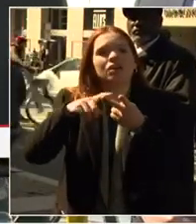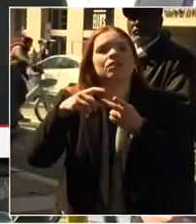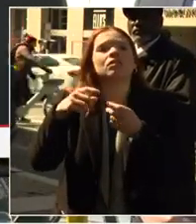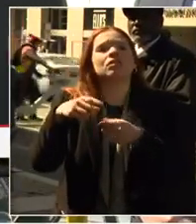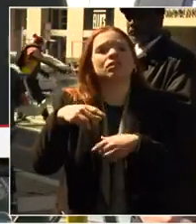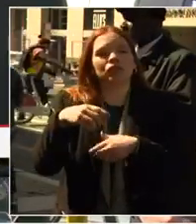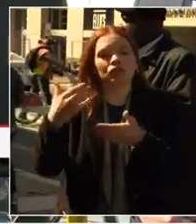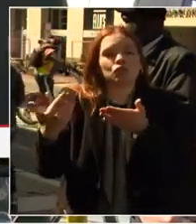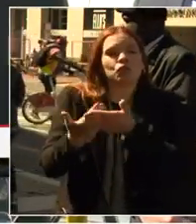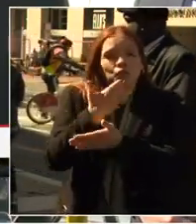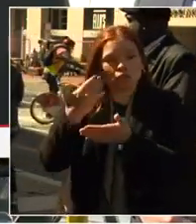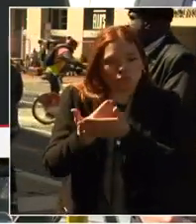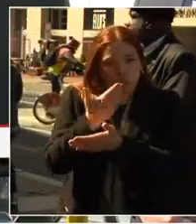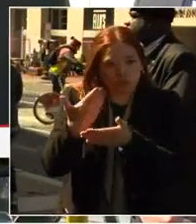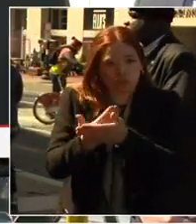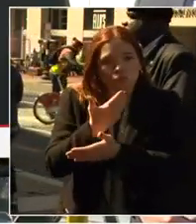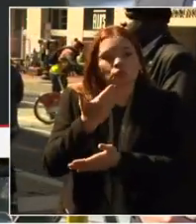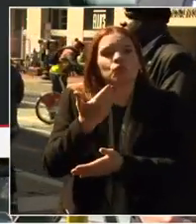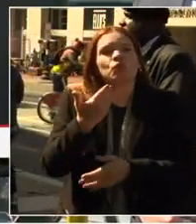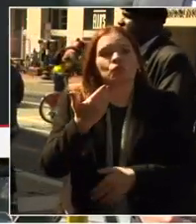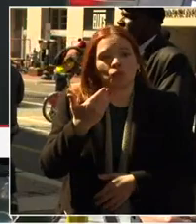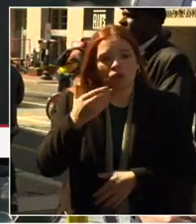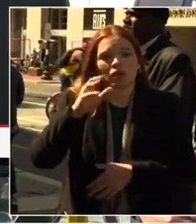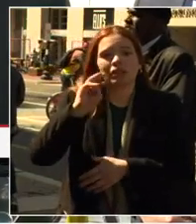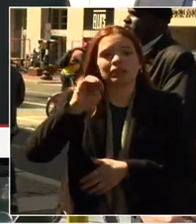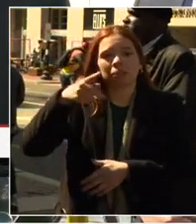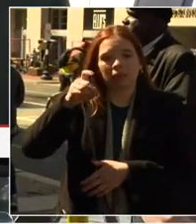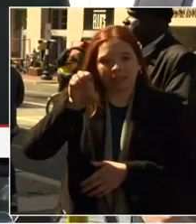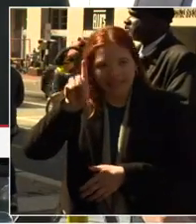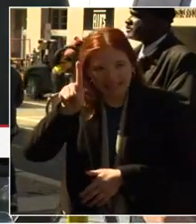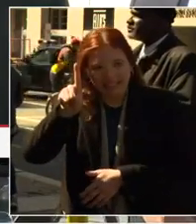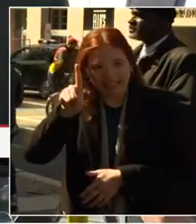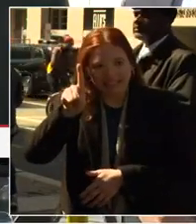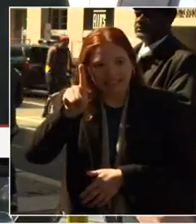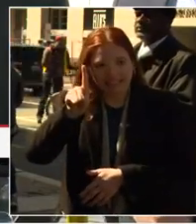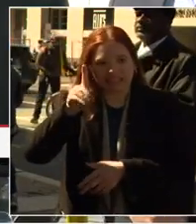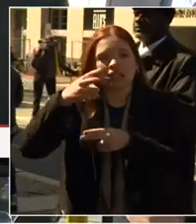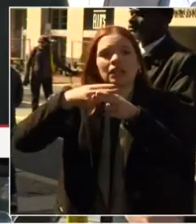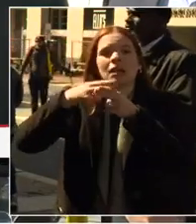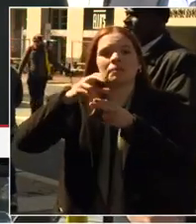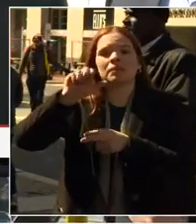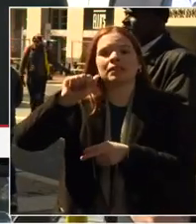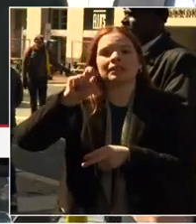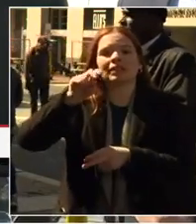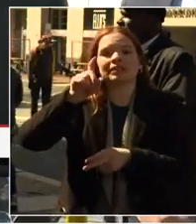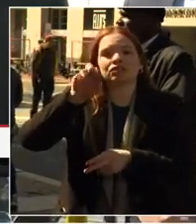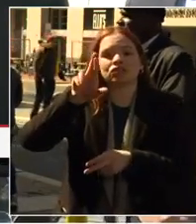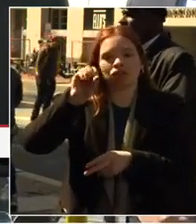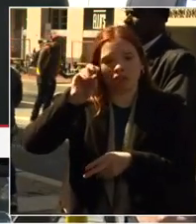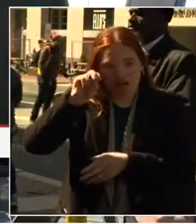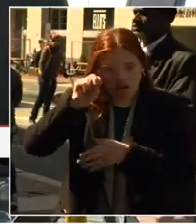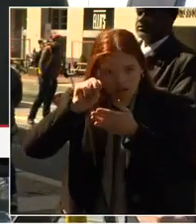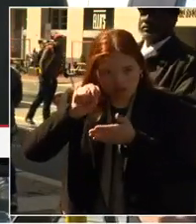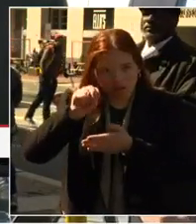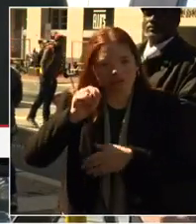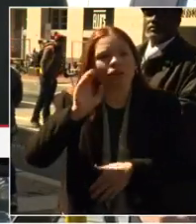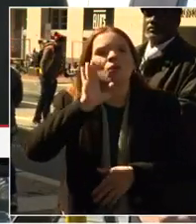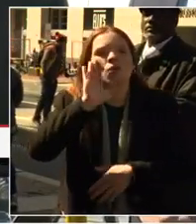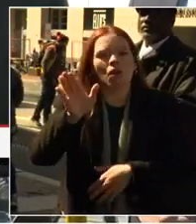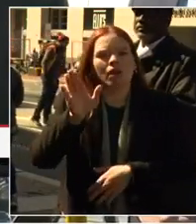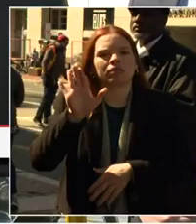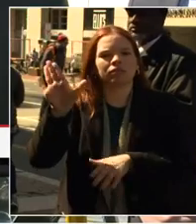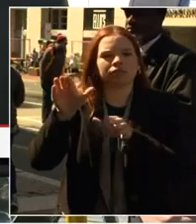I have immense confidence in the 37,000 employees of D.C. government who will keep us